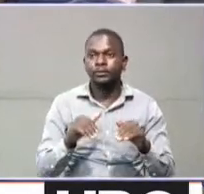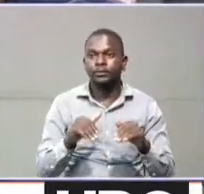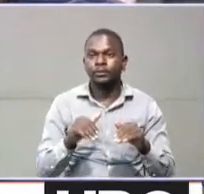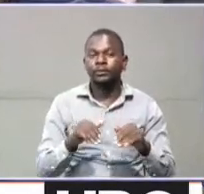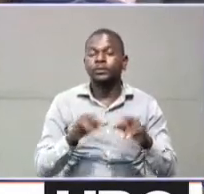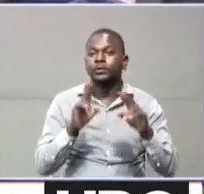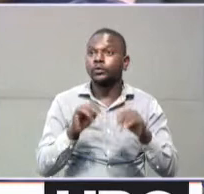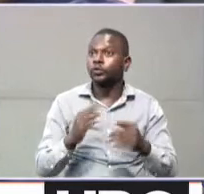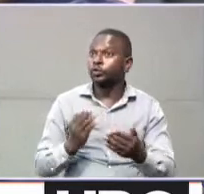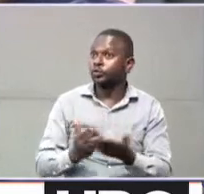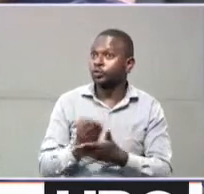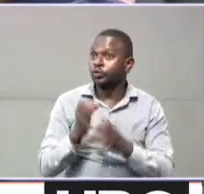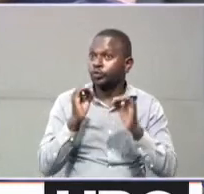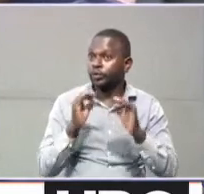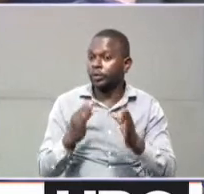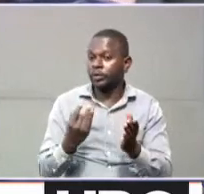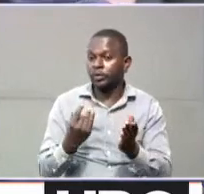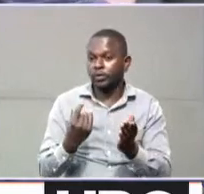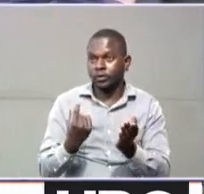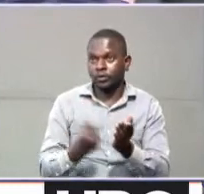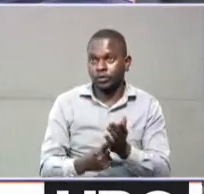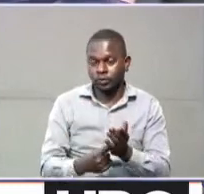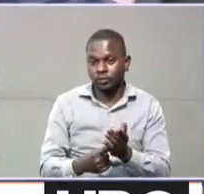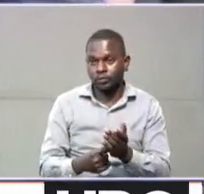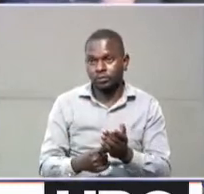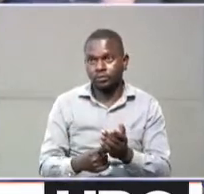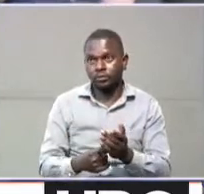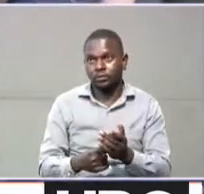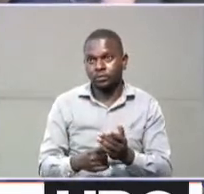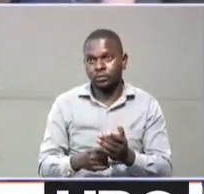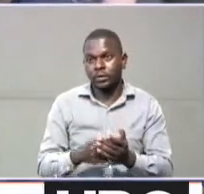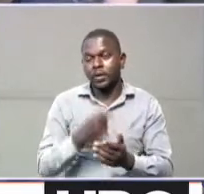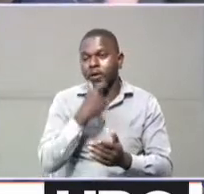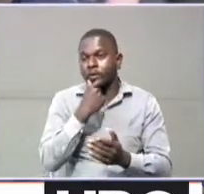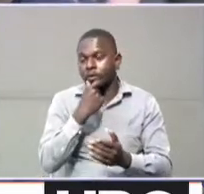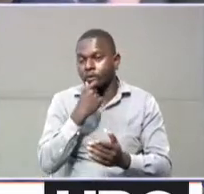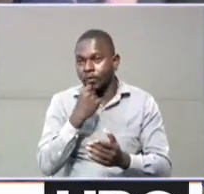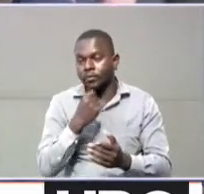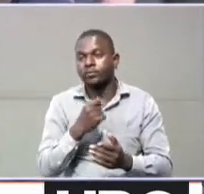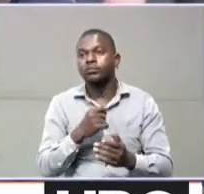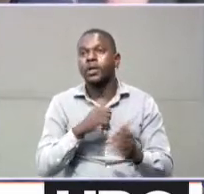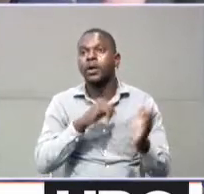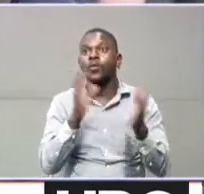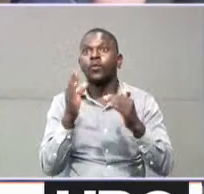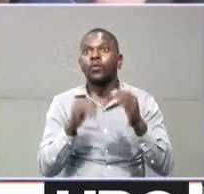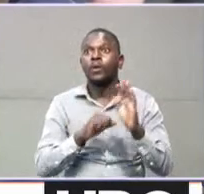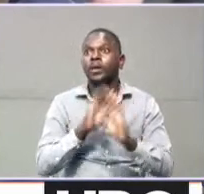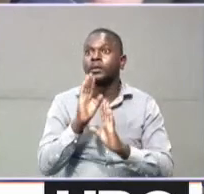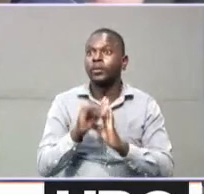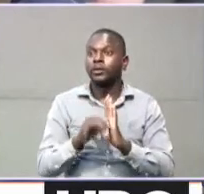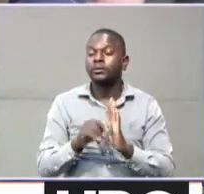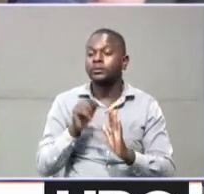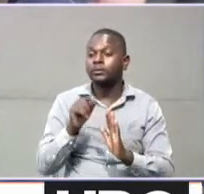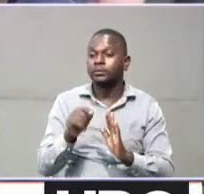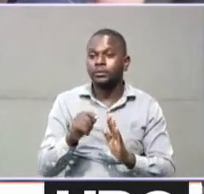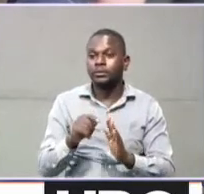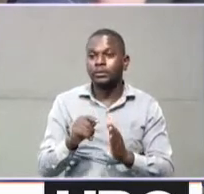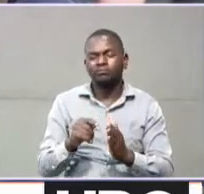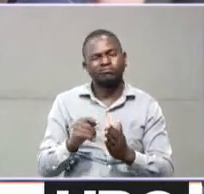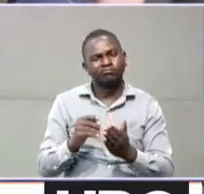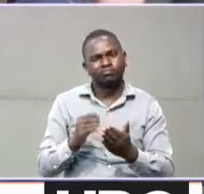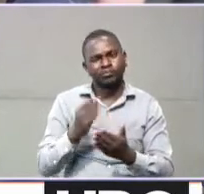it is not true that uganda national meteorological authority forecasts are inaccurate